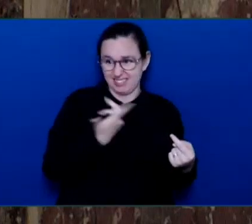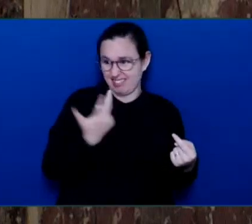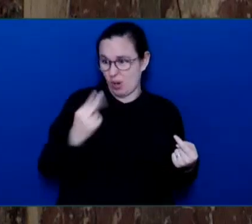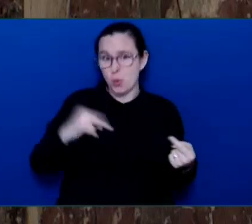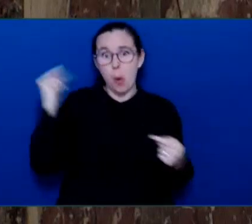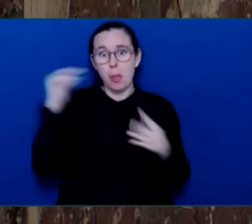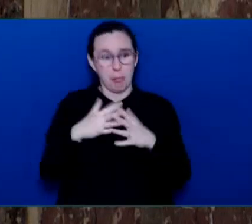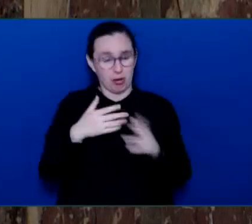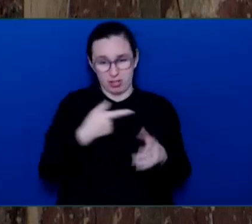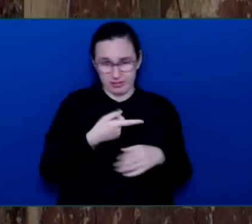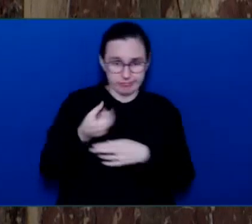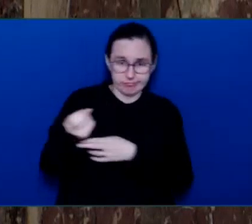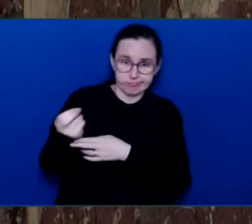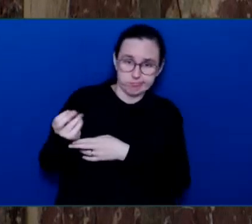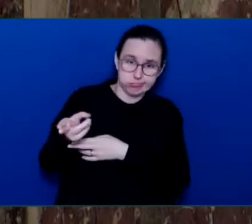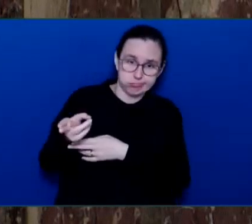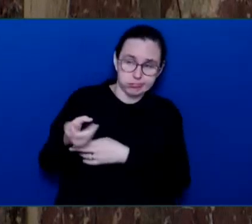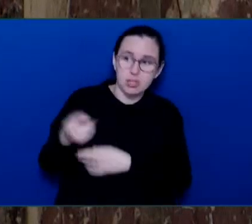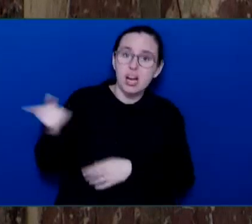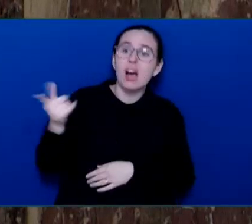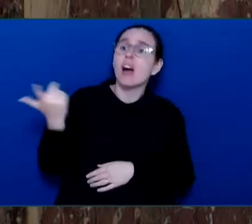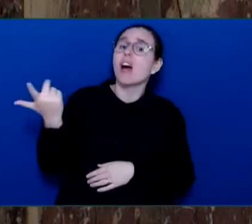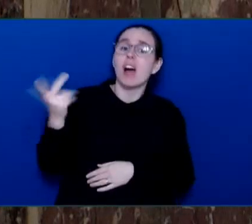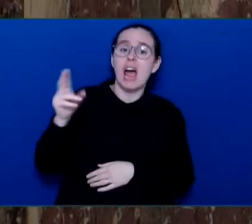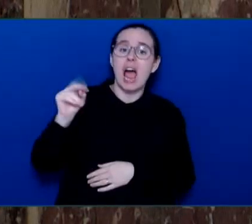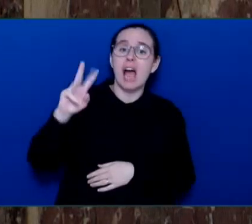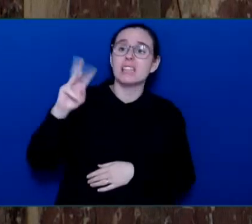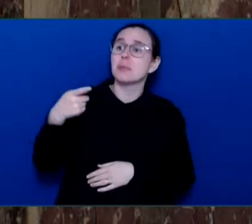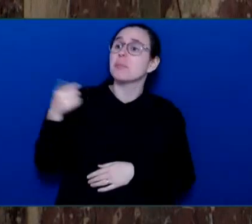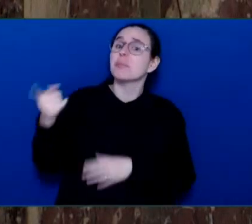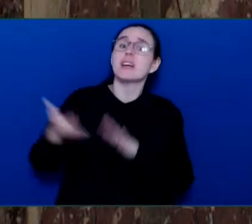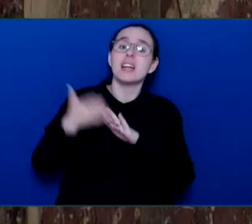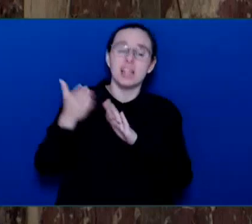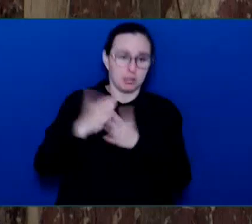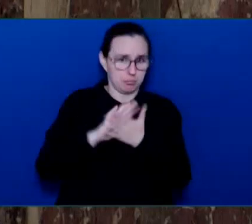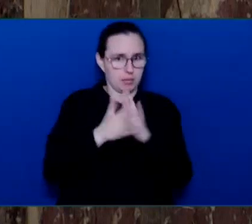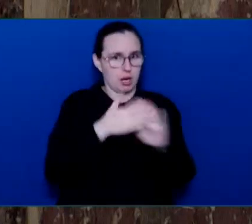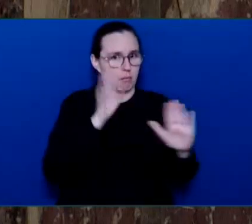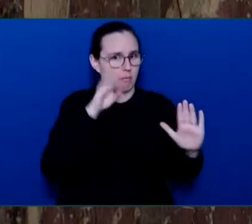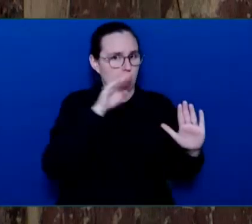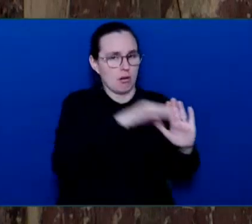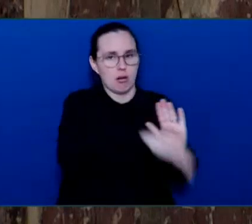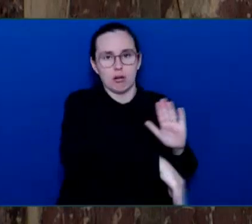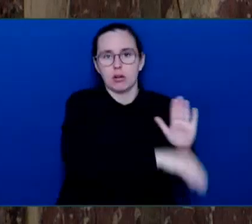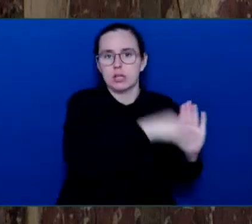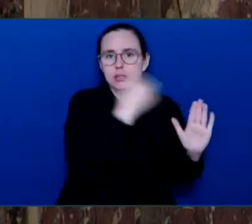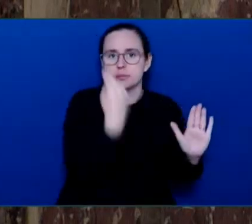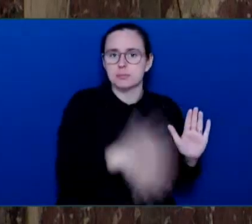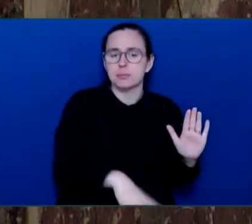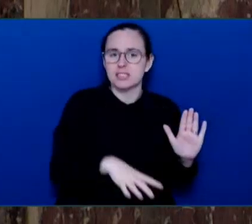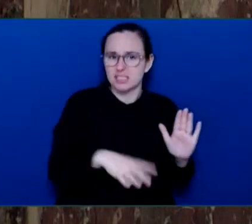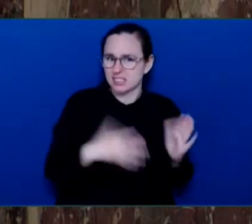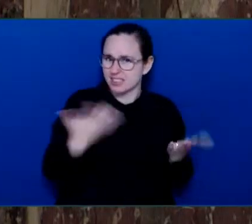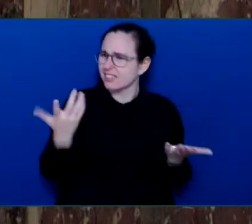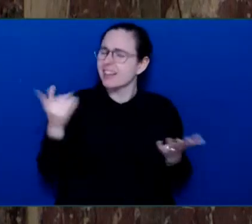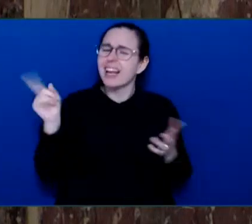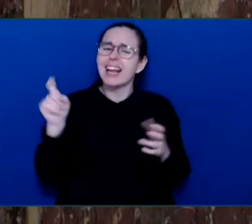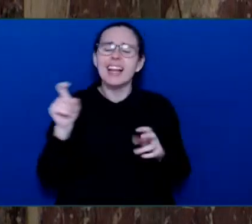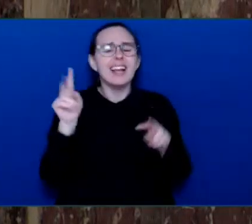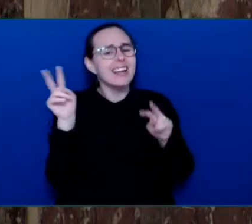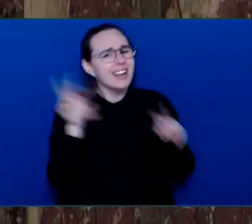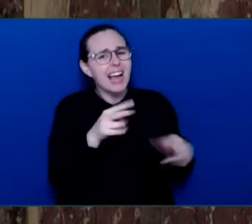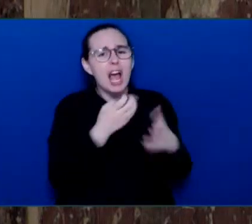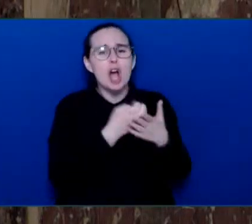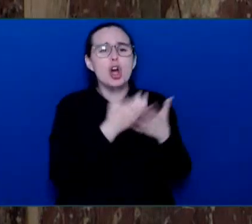Respected economists Jock Finlayson and Ken Peacock have exposed the stark reality of the Clean BC scheme, and it's